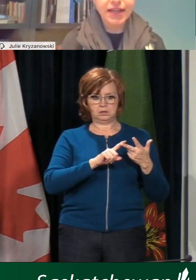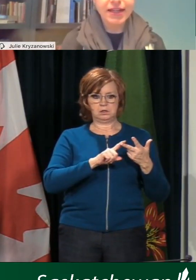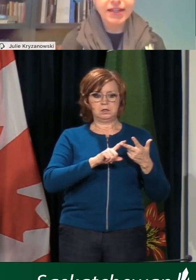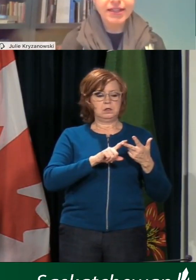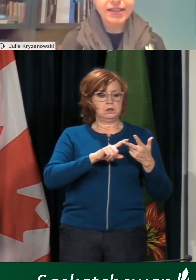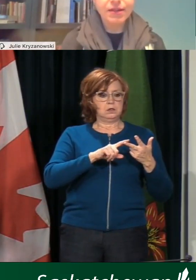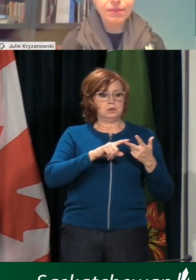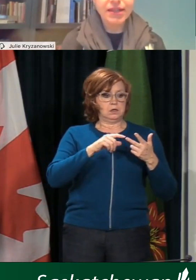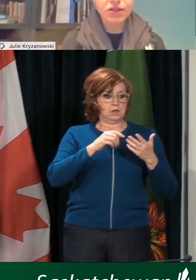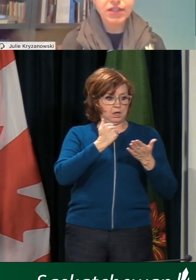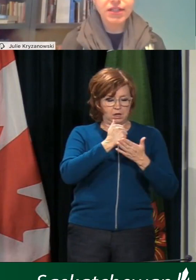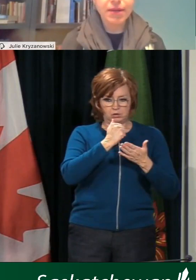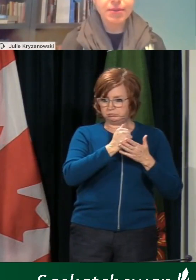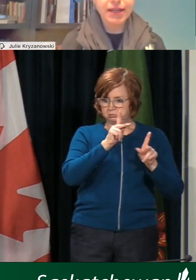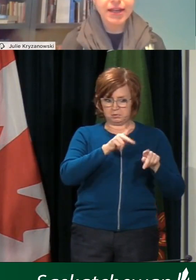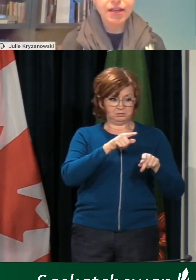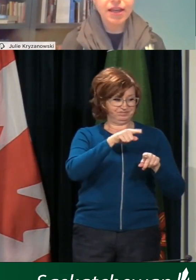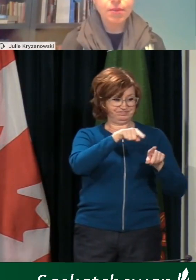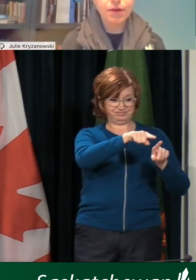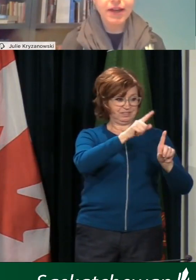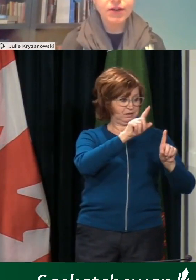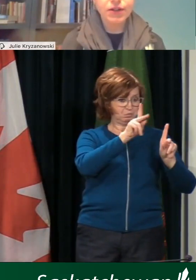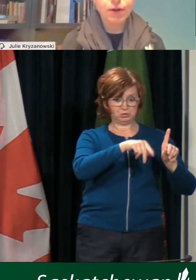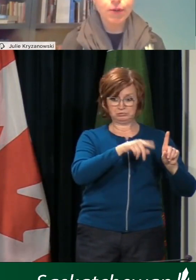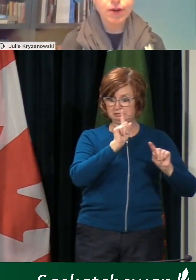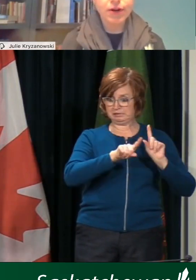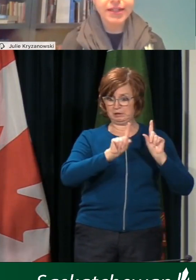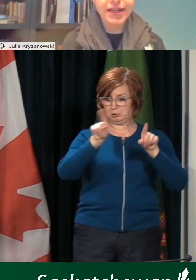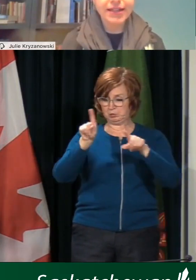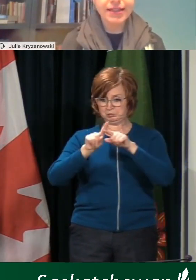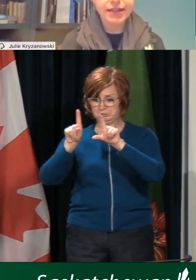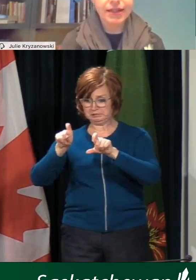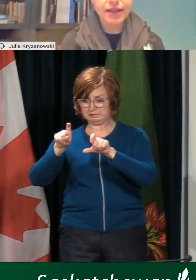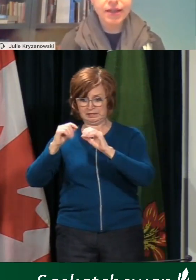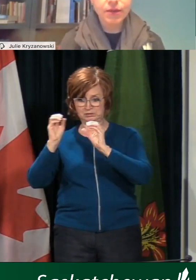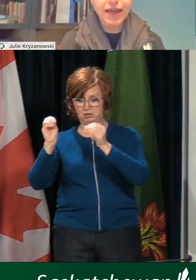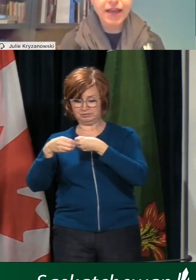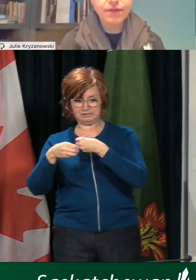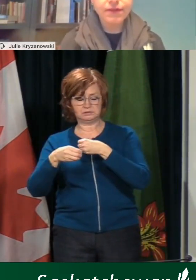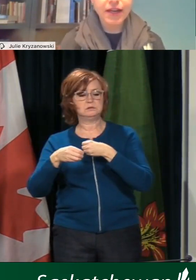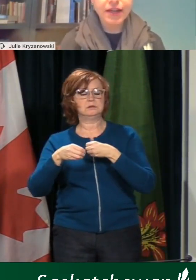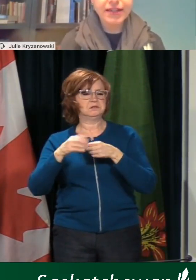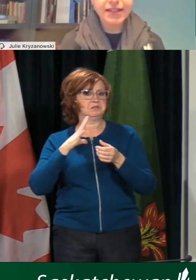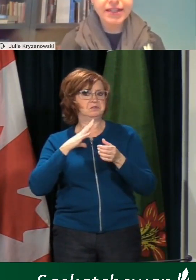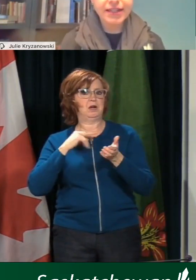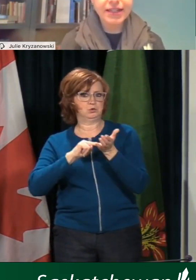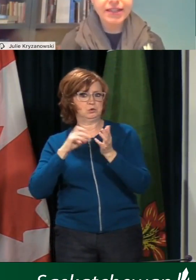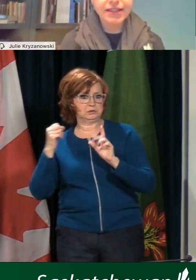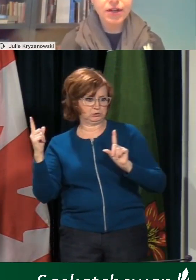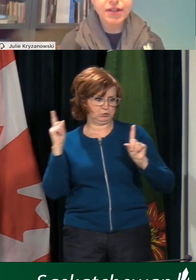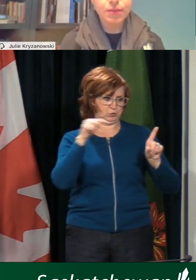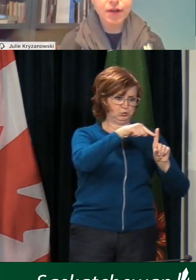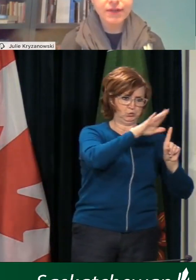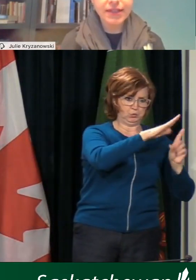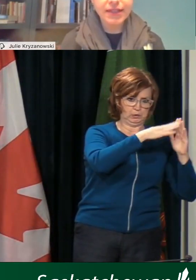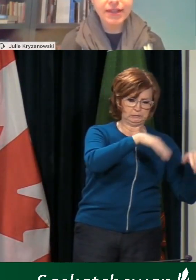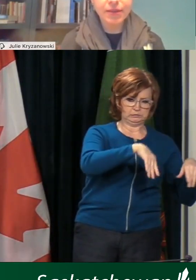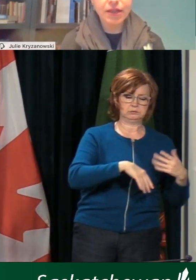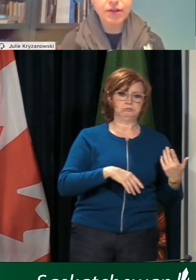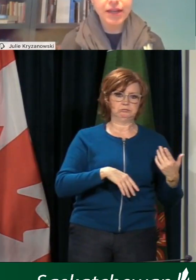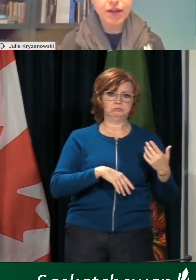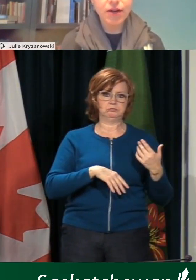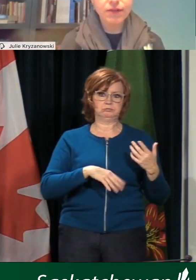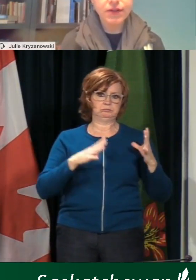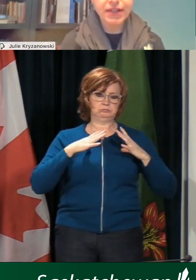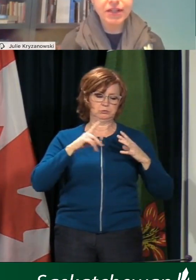sending consistent messages to public and healthcare providers who are ordering the tests. We have testing sites across the province, including